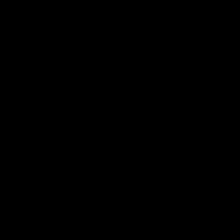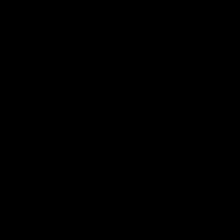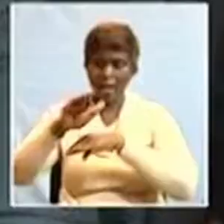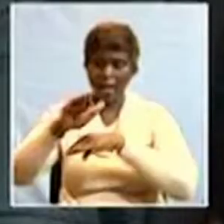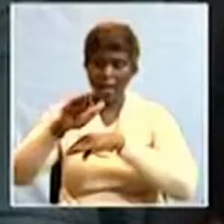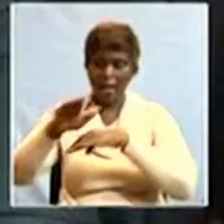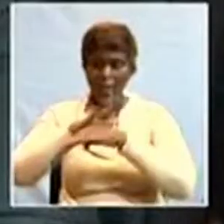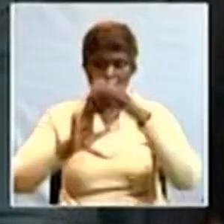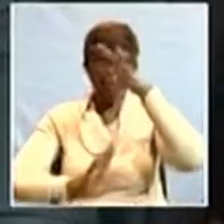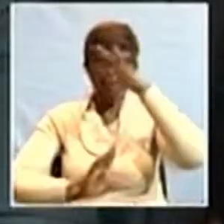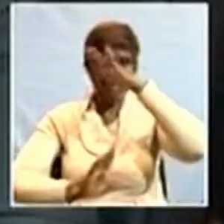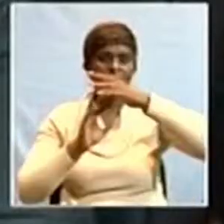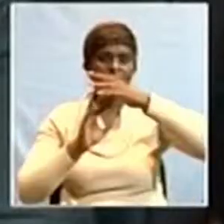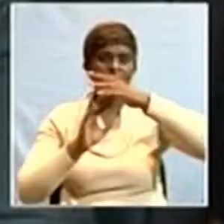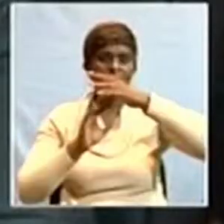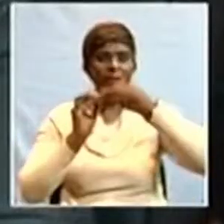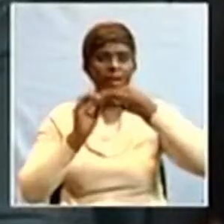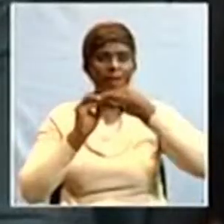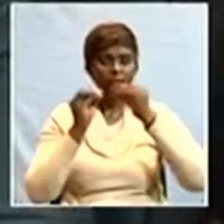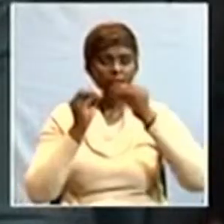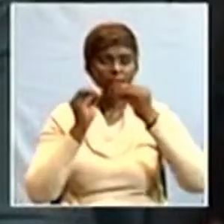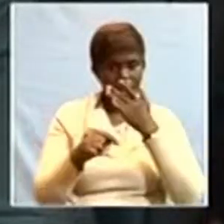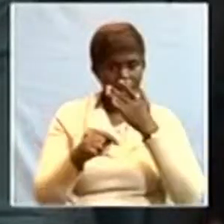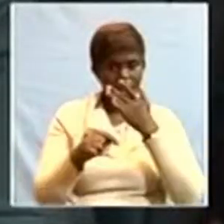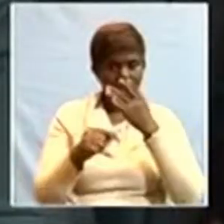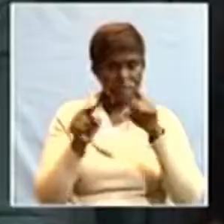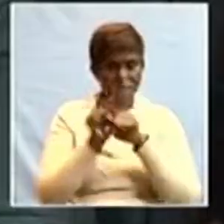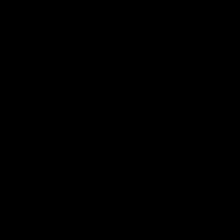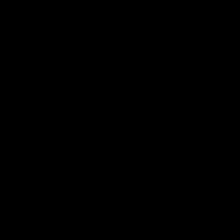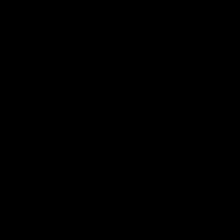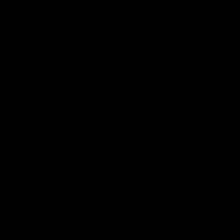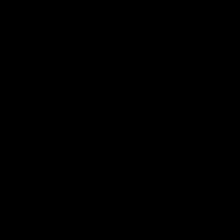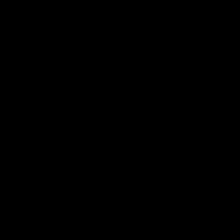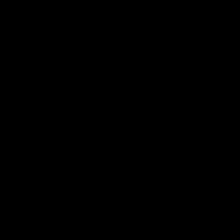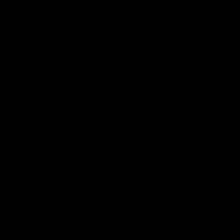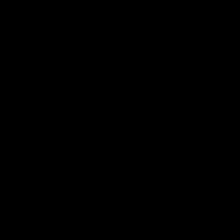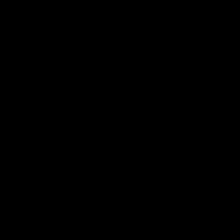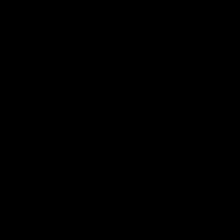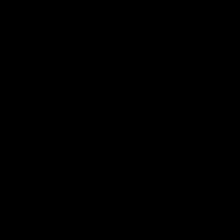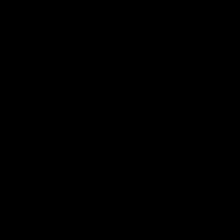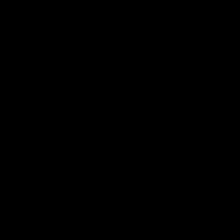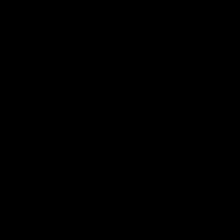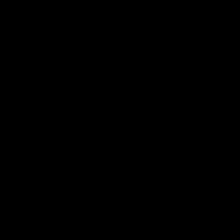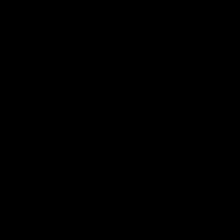of this threshold by pay point managers